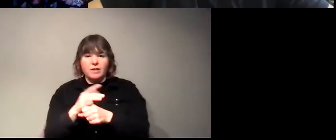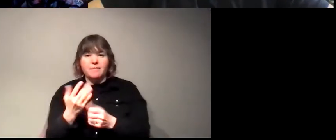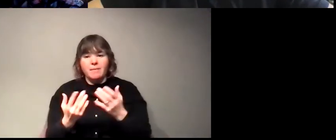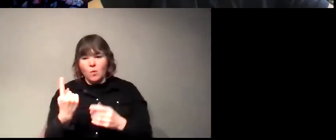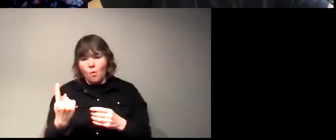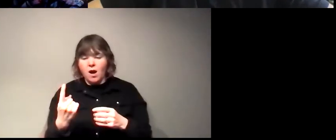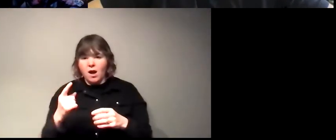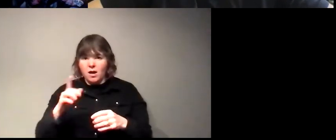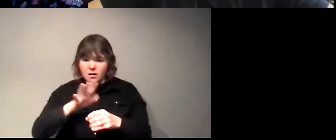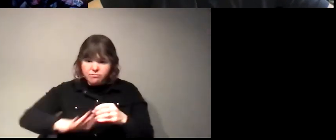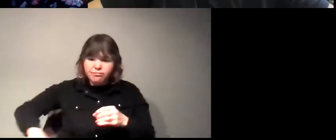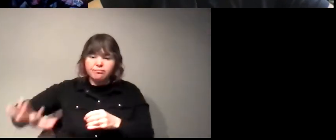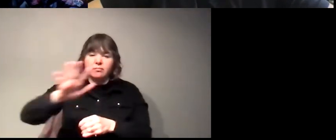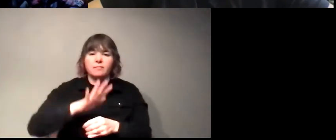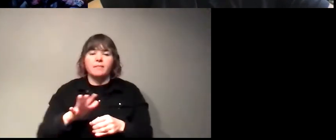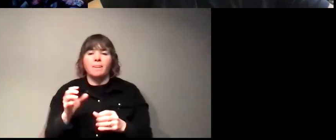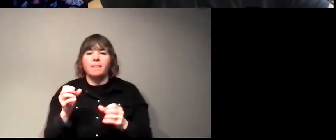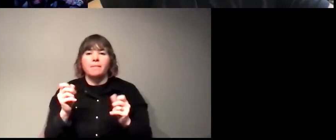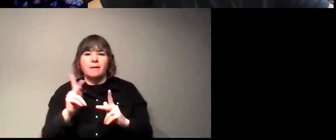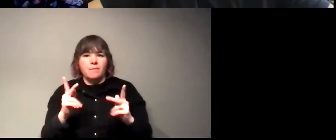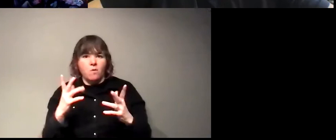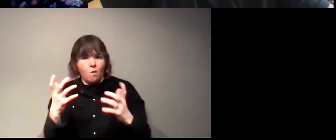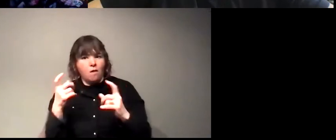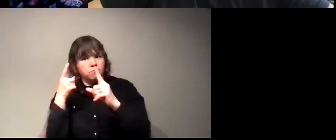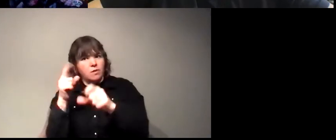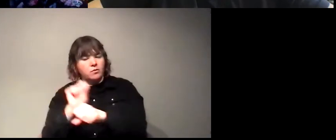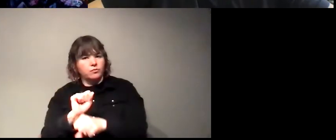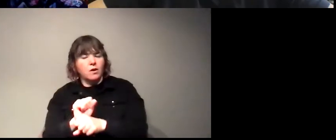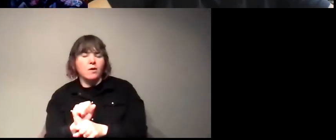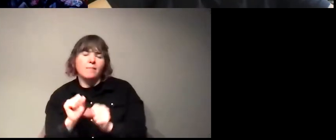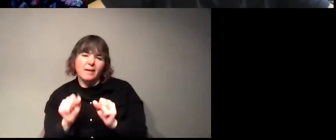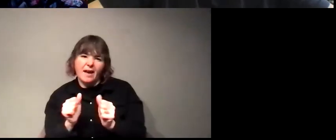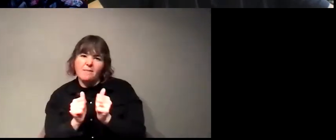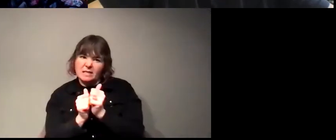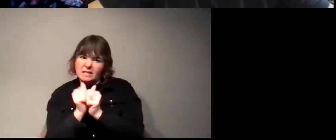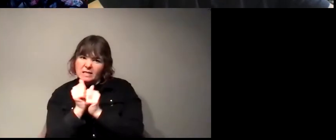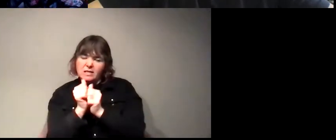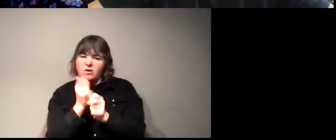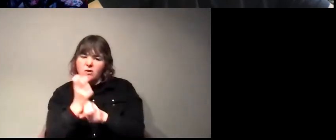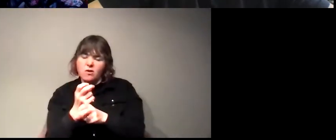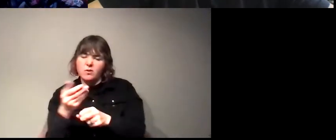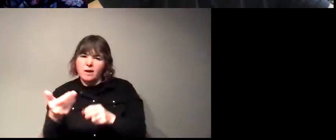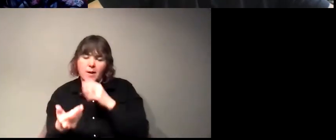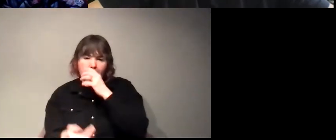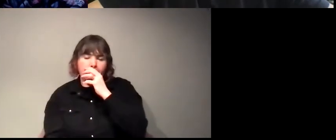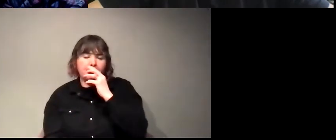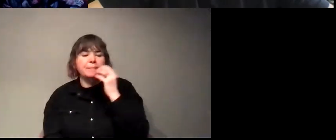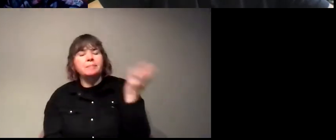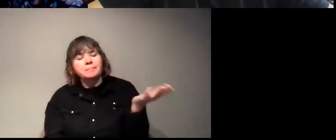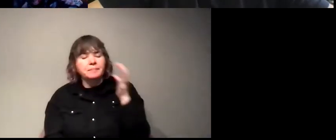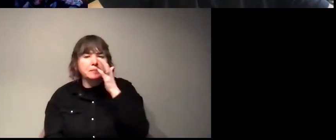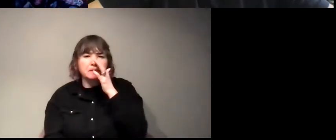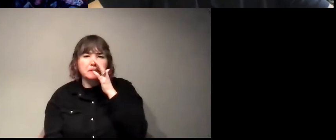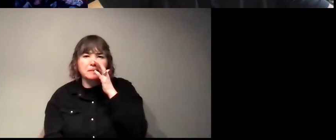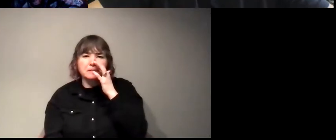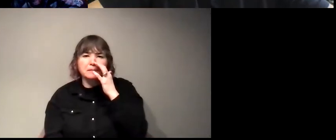zoo, and there are a lot of people who may want to do the job. So it can be pretty competitive. That being said, I don't think